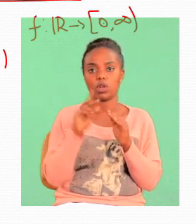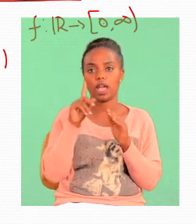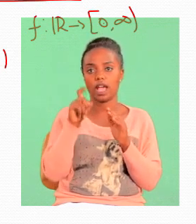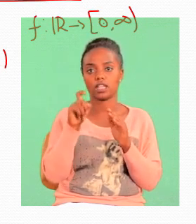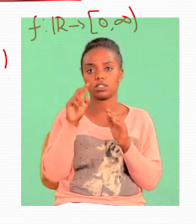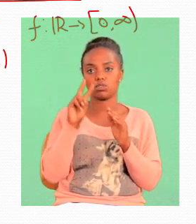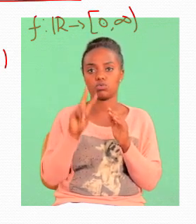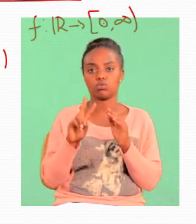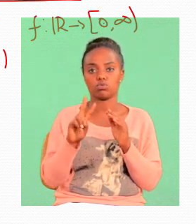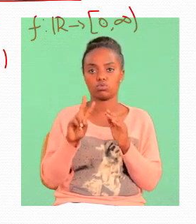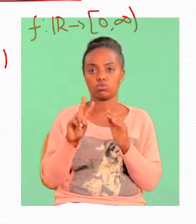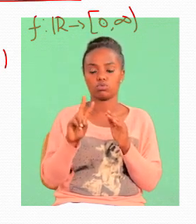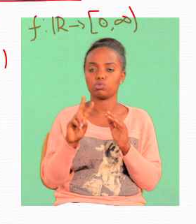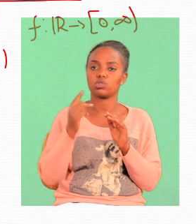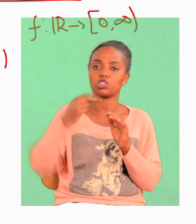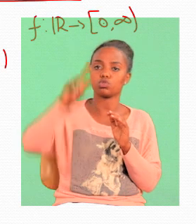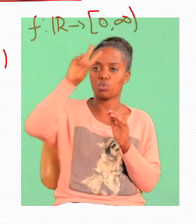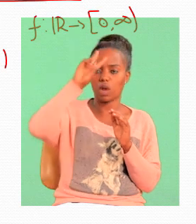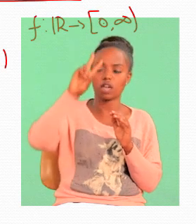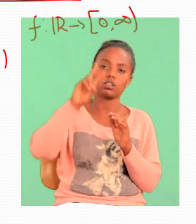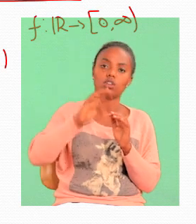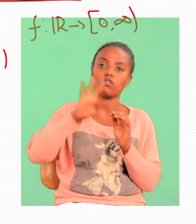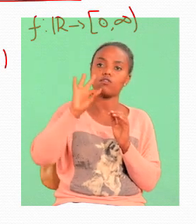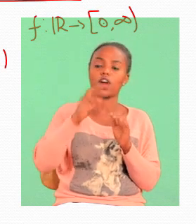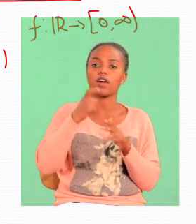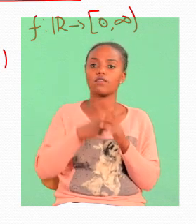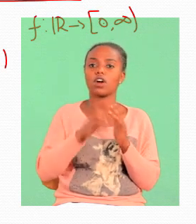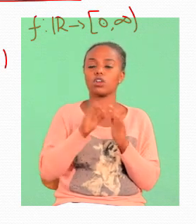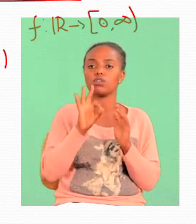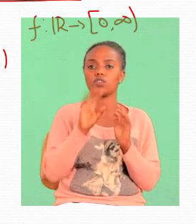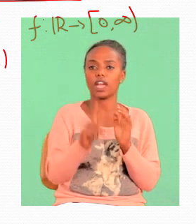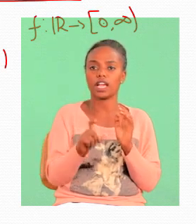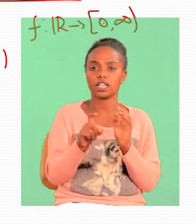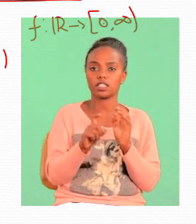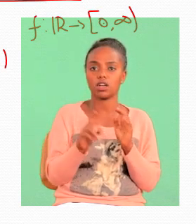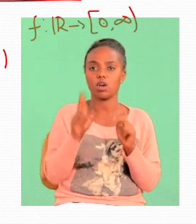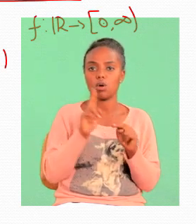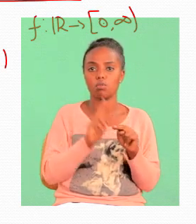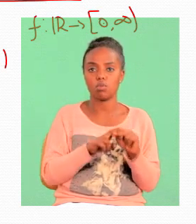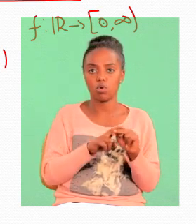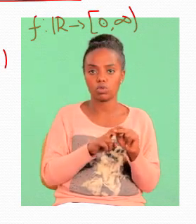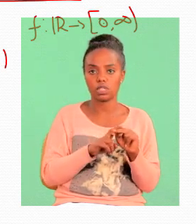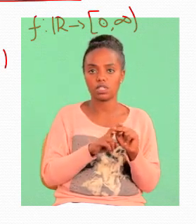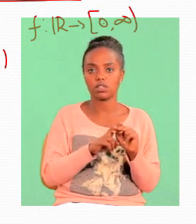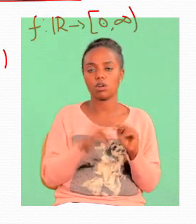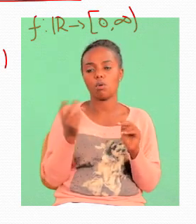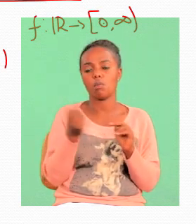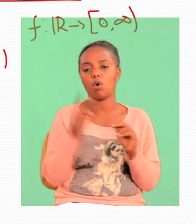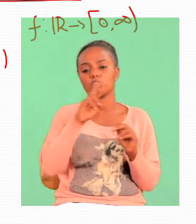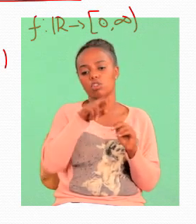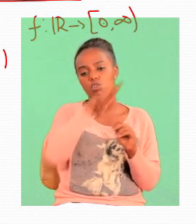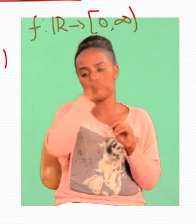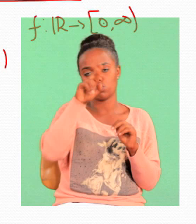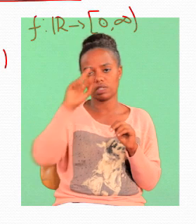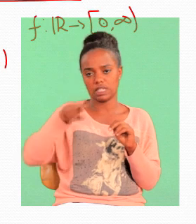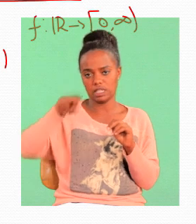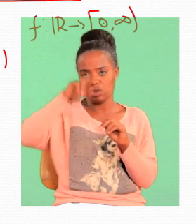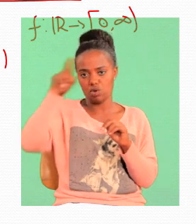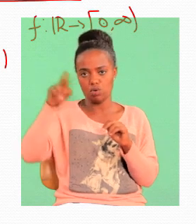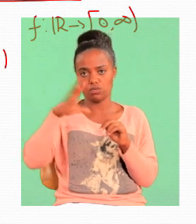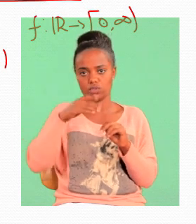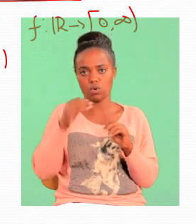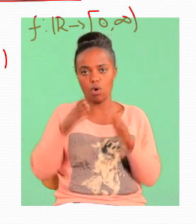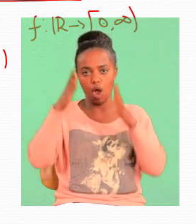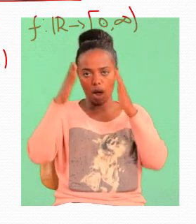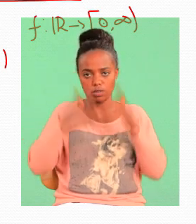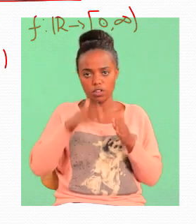squared. So to find the value of x, put both sides under square root. Under square root, you will have absolute value of